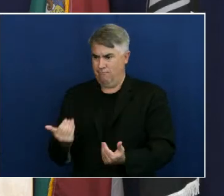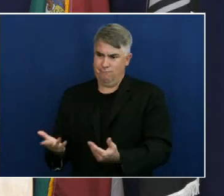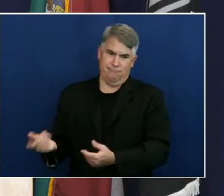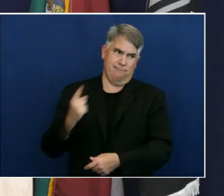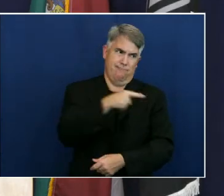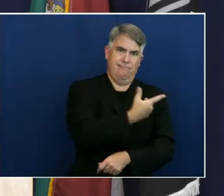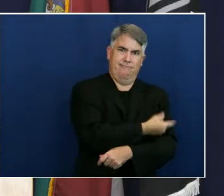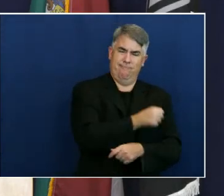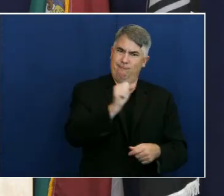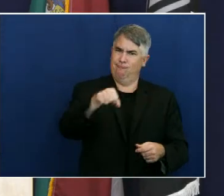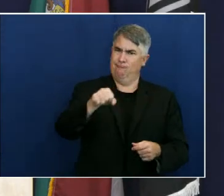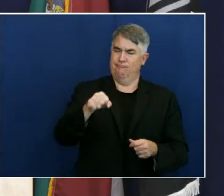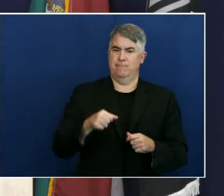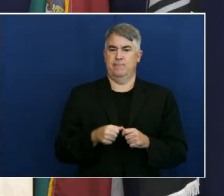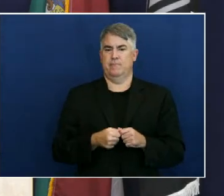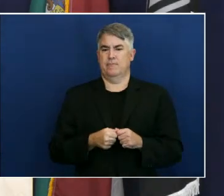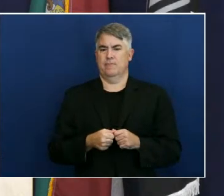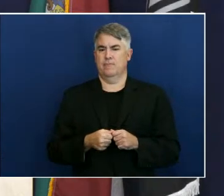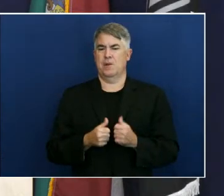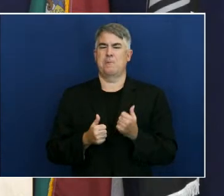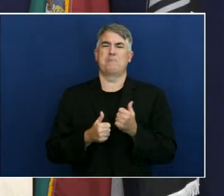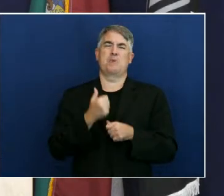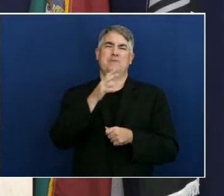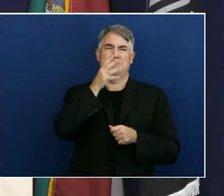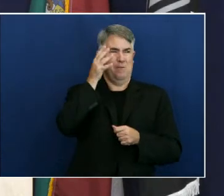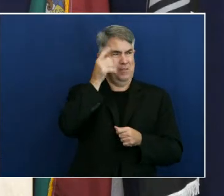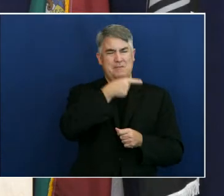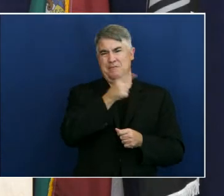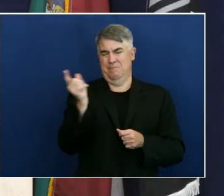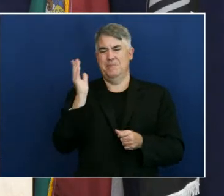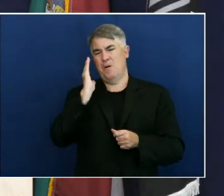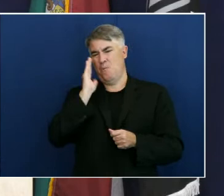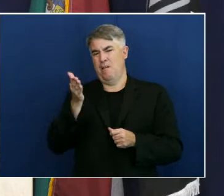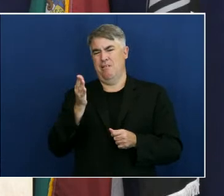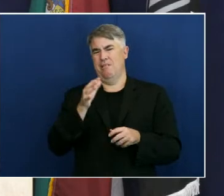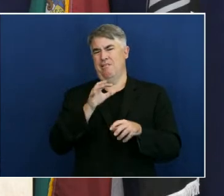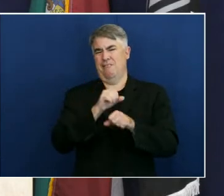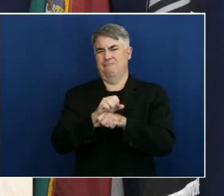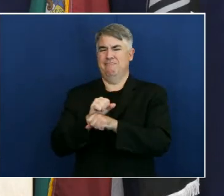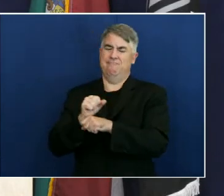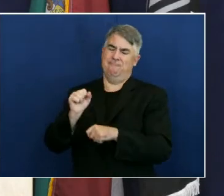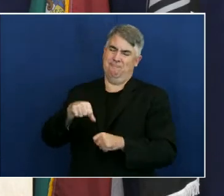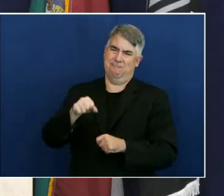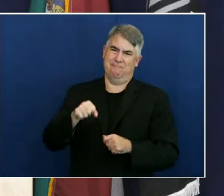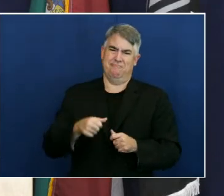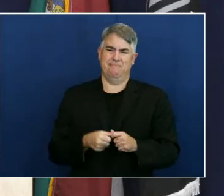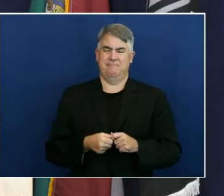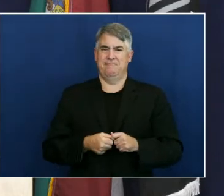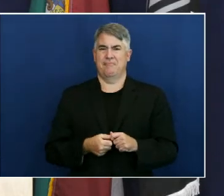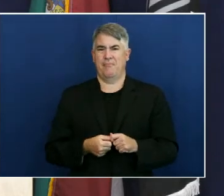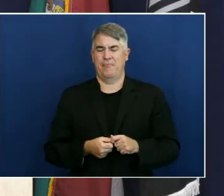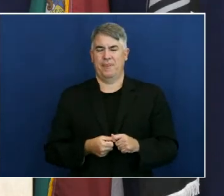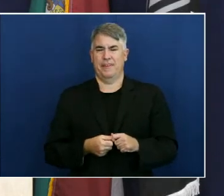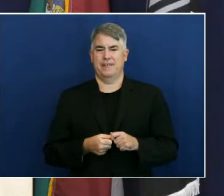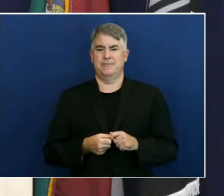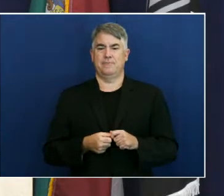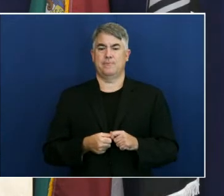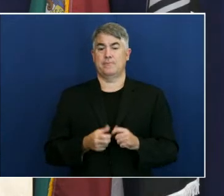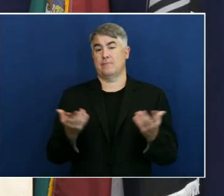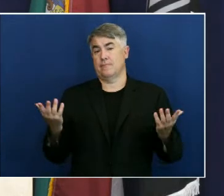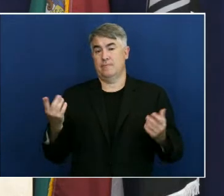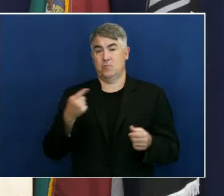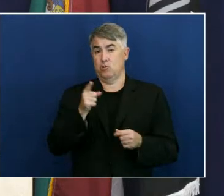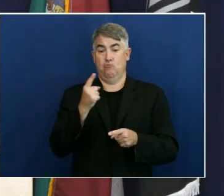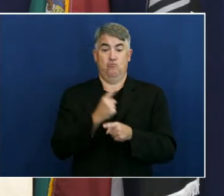Their parents will help arrange and get them in to do it. And then to your point, we're going to have to settle into that kind of ongoing work